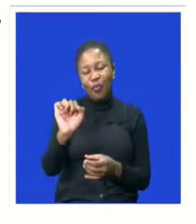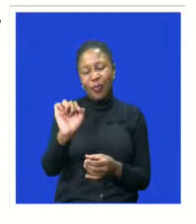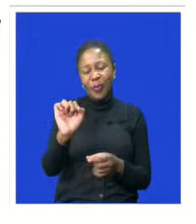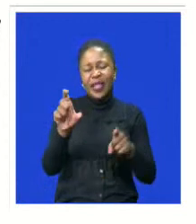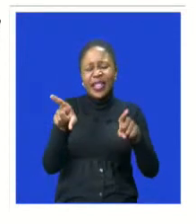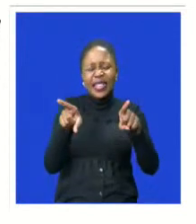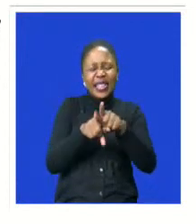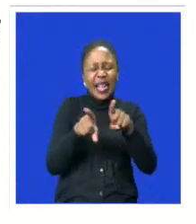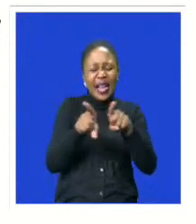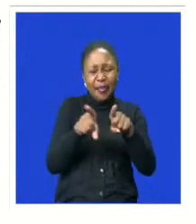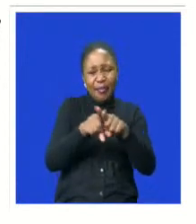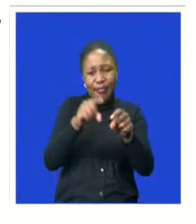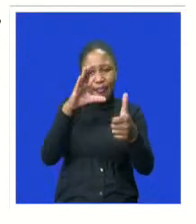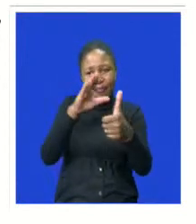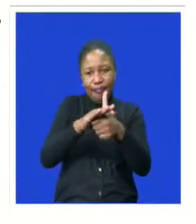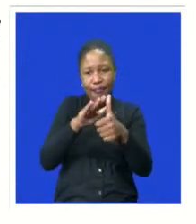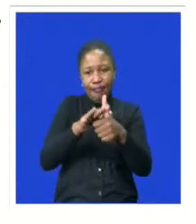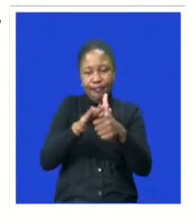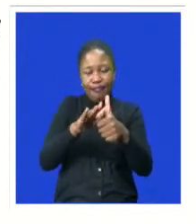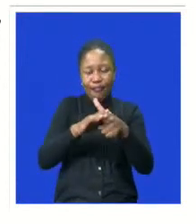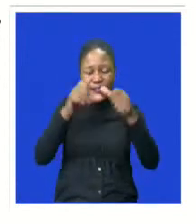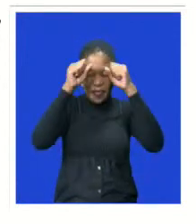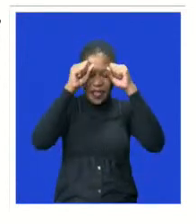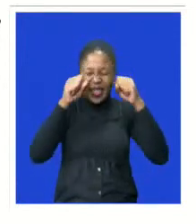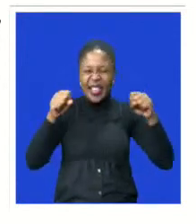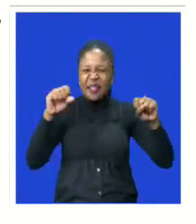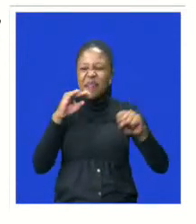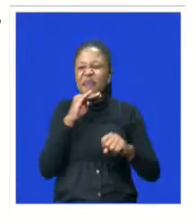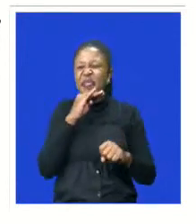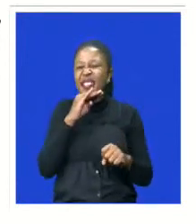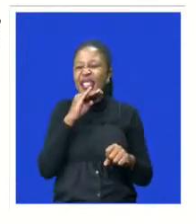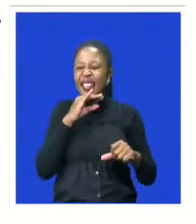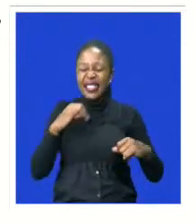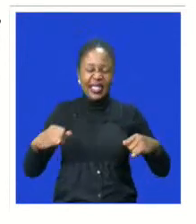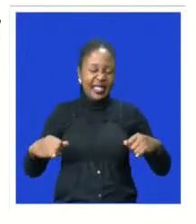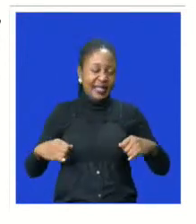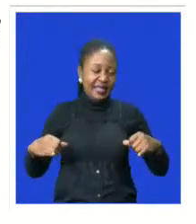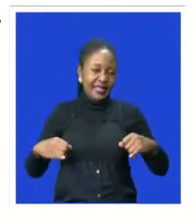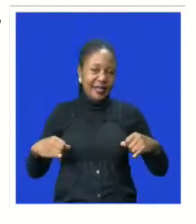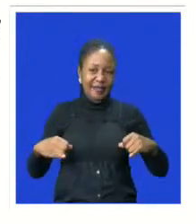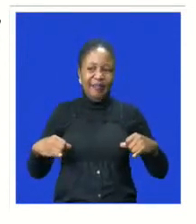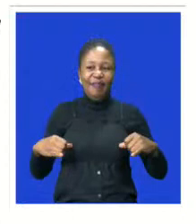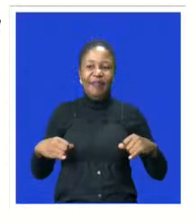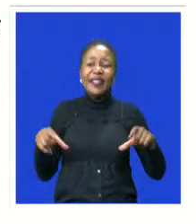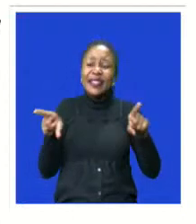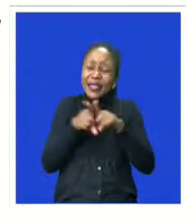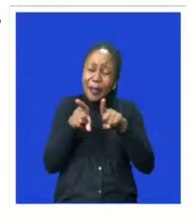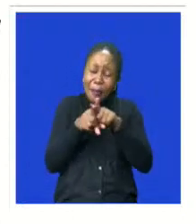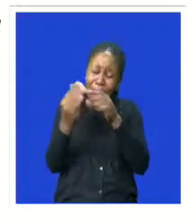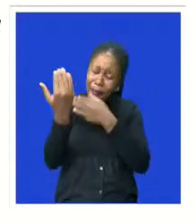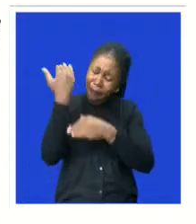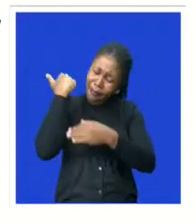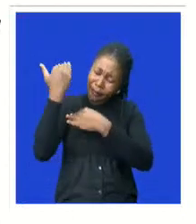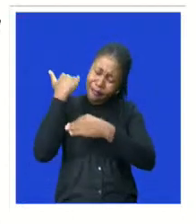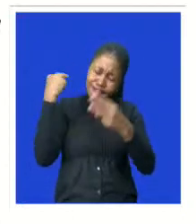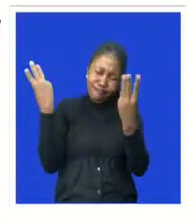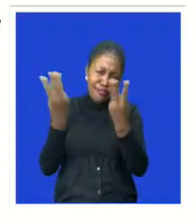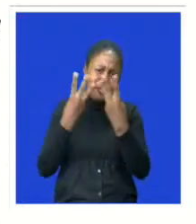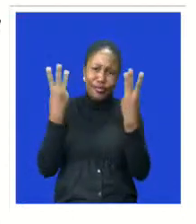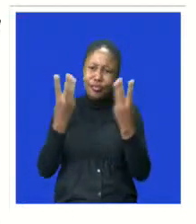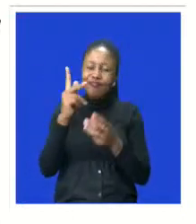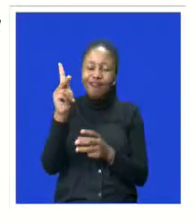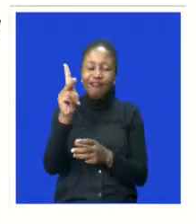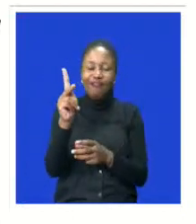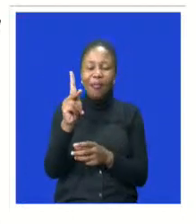saying cattle was a sign of wealth among the Khoikhoi, which means it is not new. Even in Maswati, once you have got